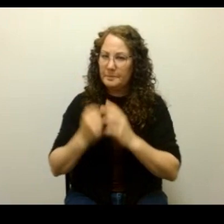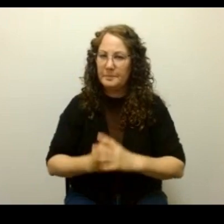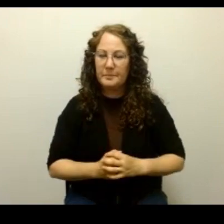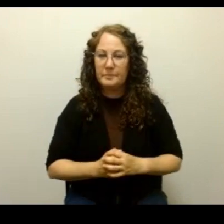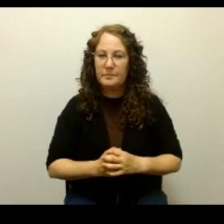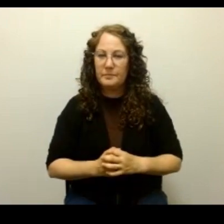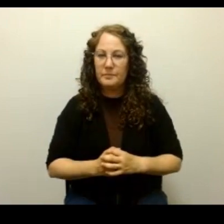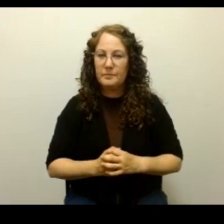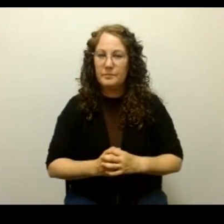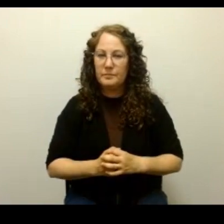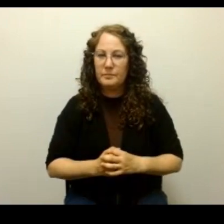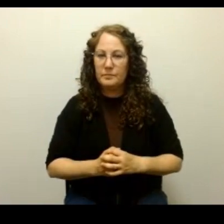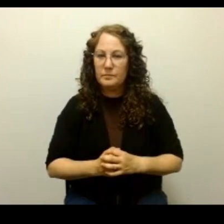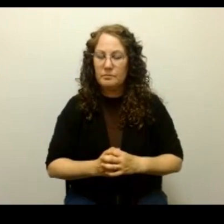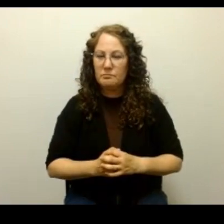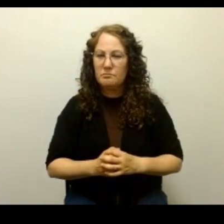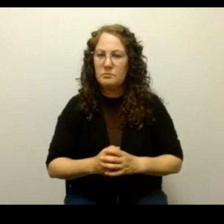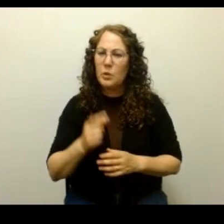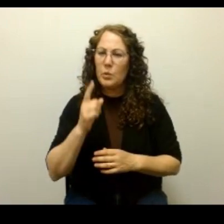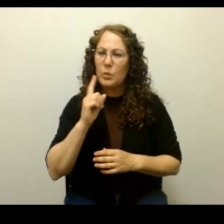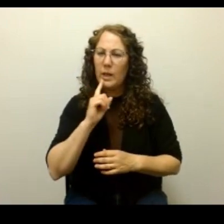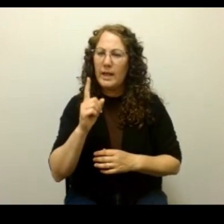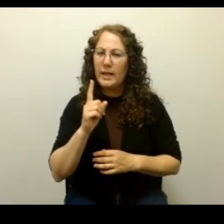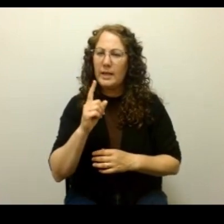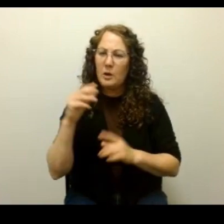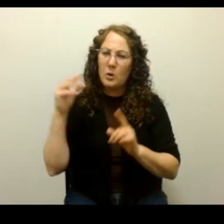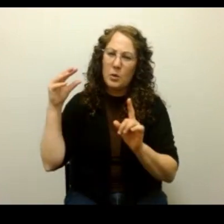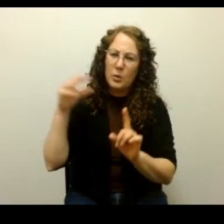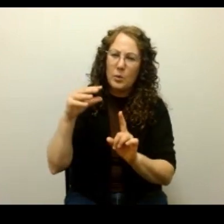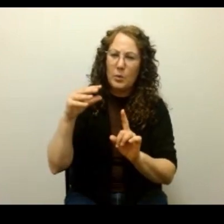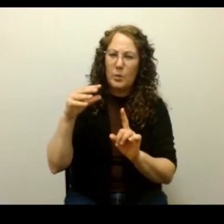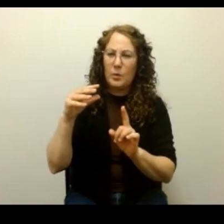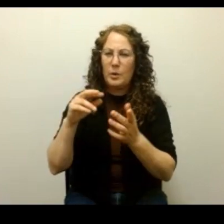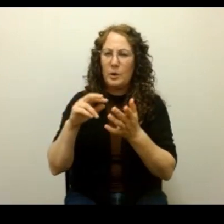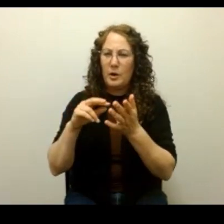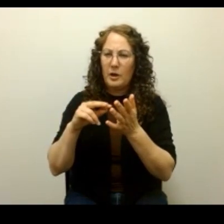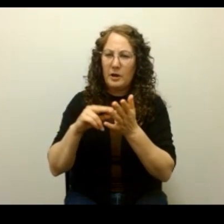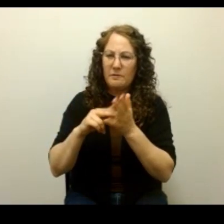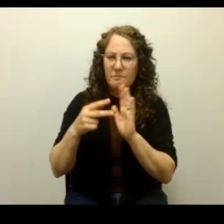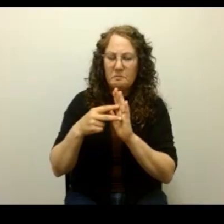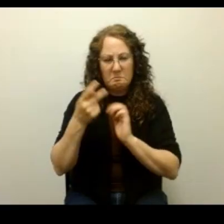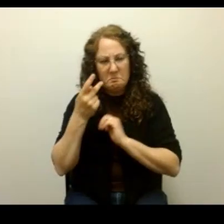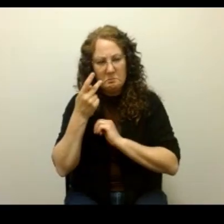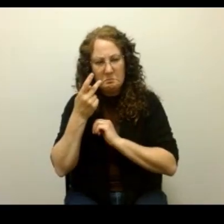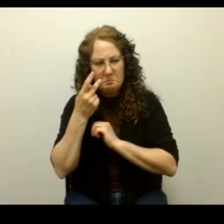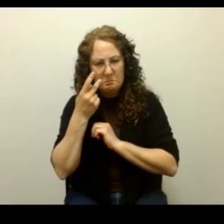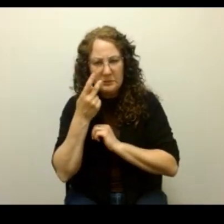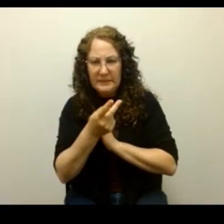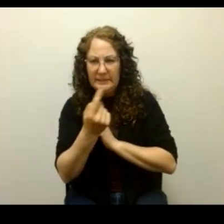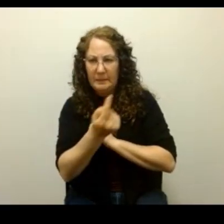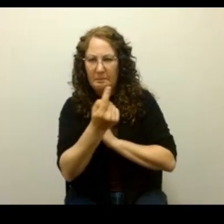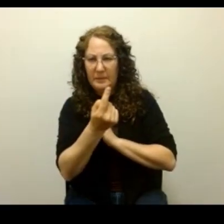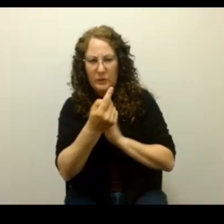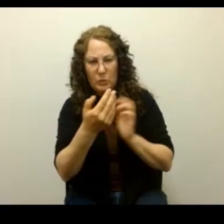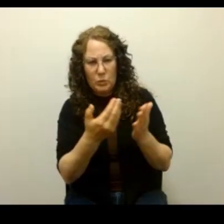to throw backlight from a surface, or to see something in new